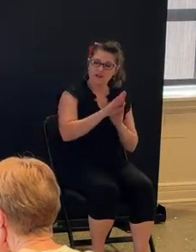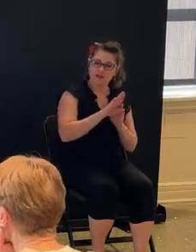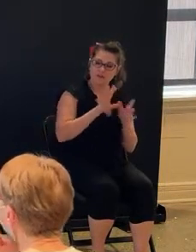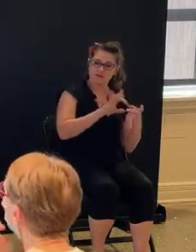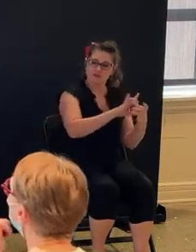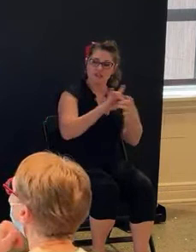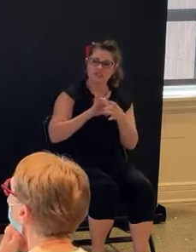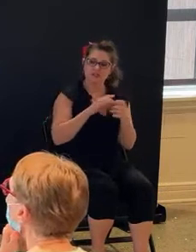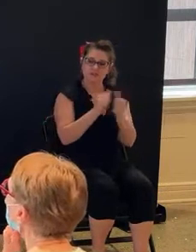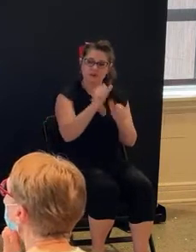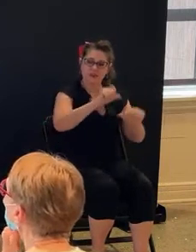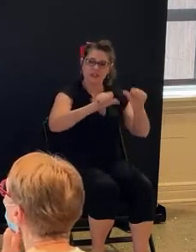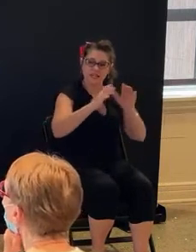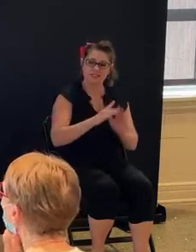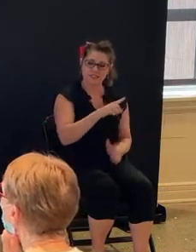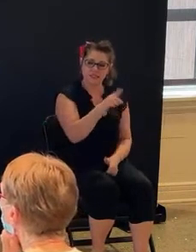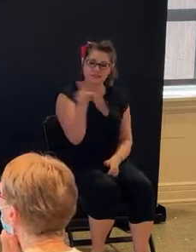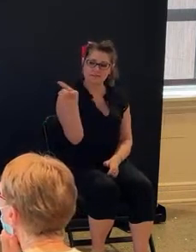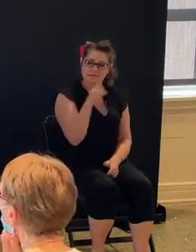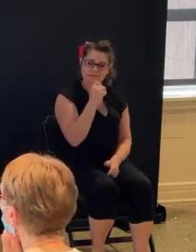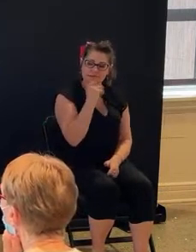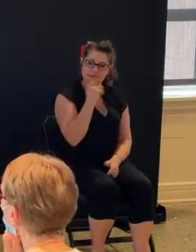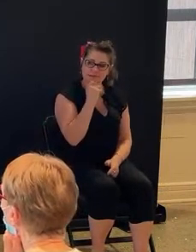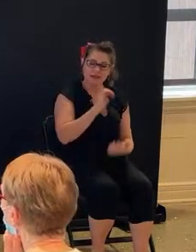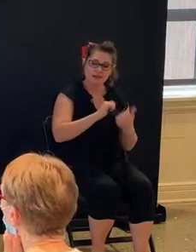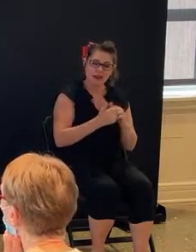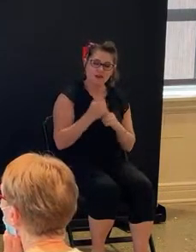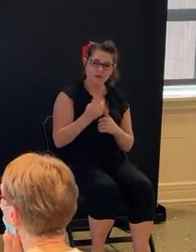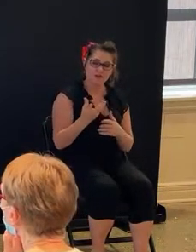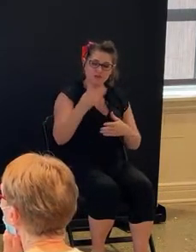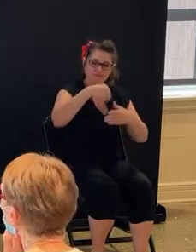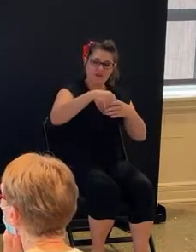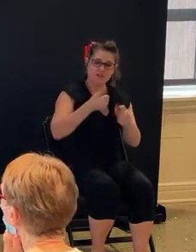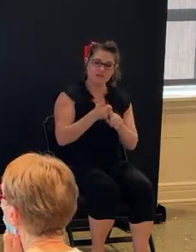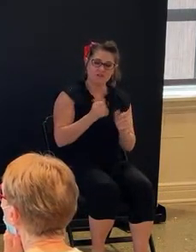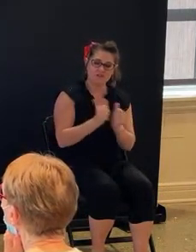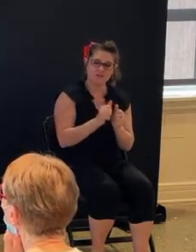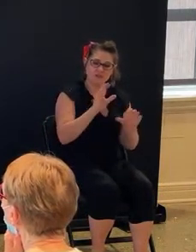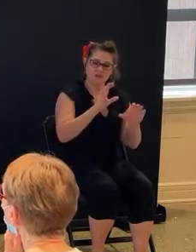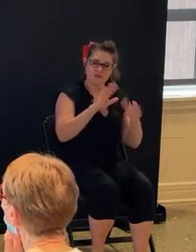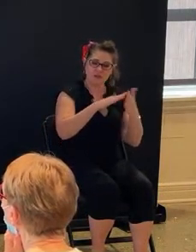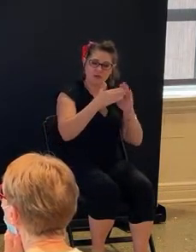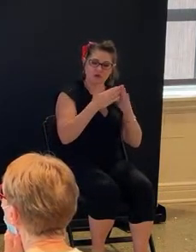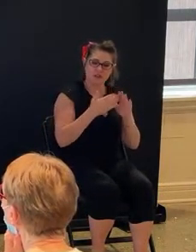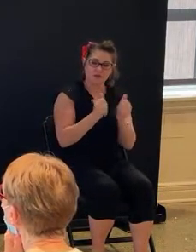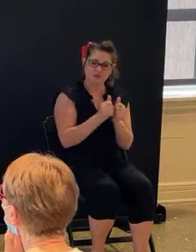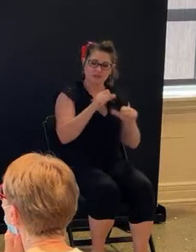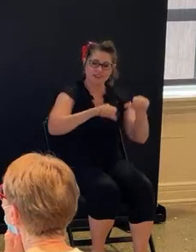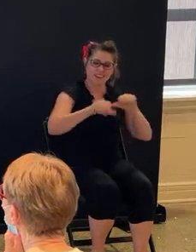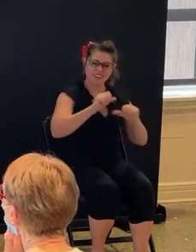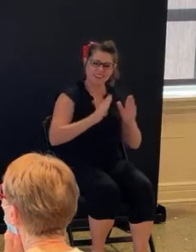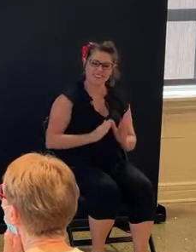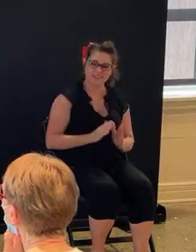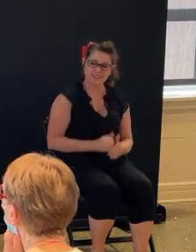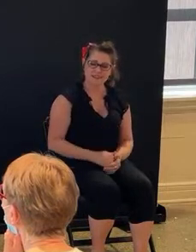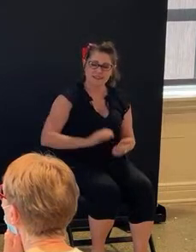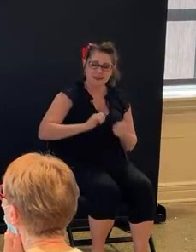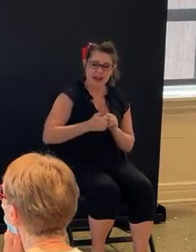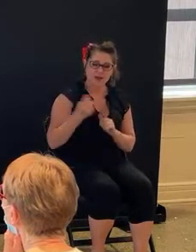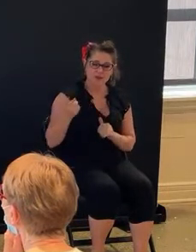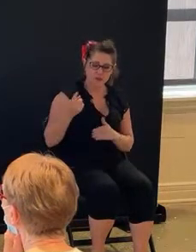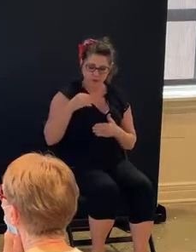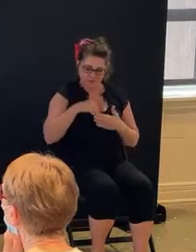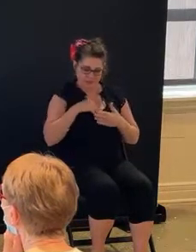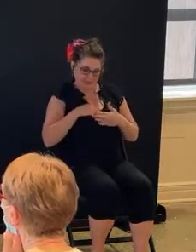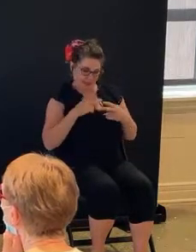these scientists? You know, how do you get into the community of scientists, and how do you sort of internally translate